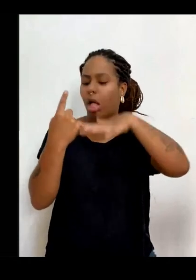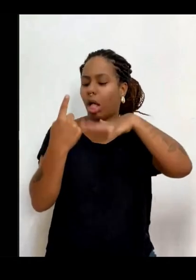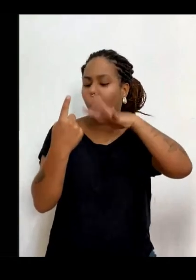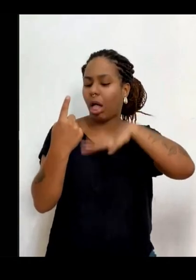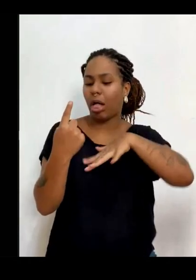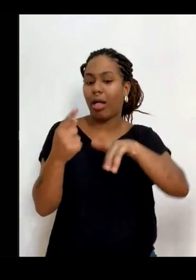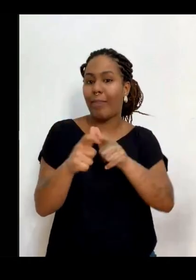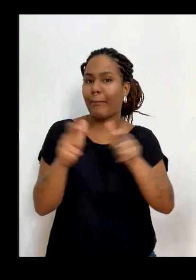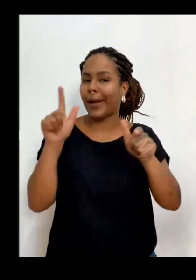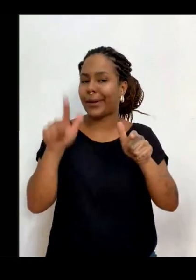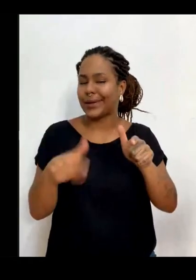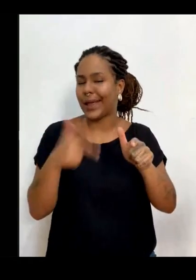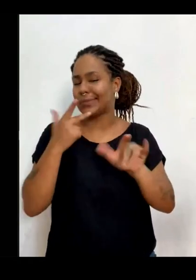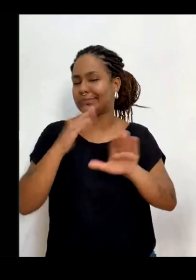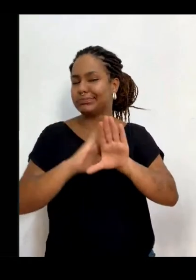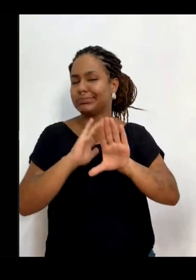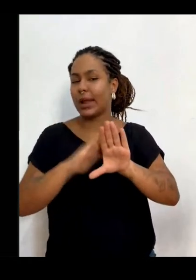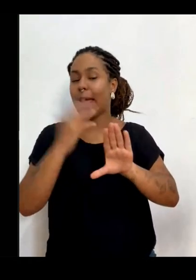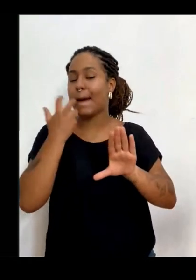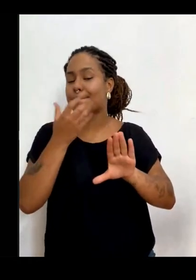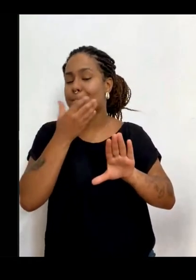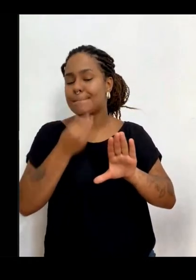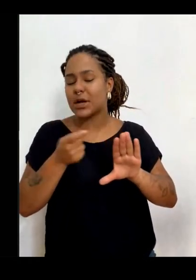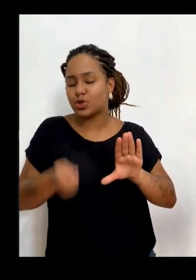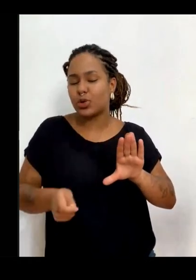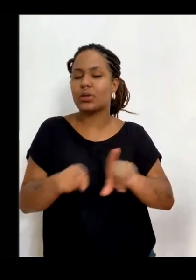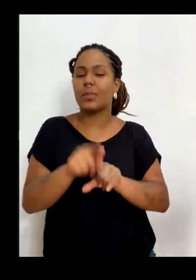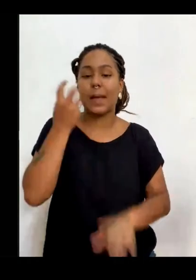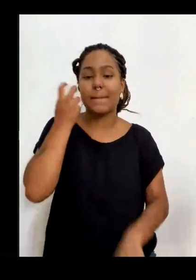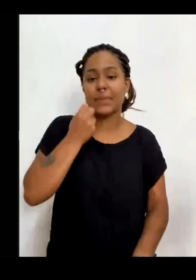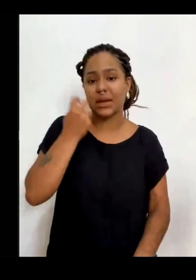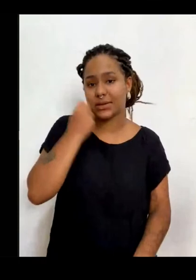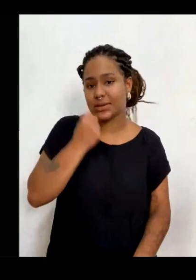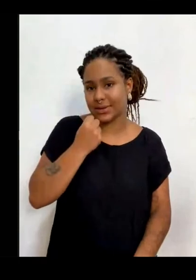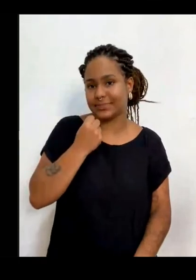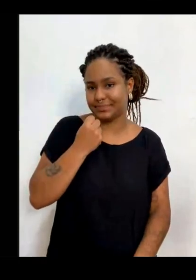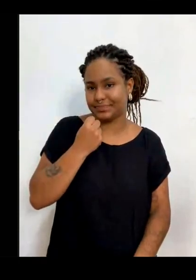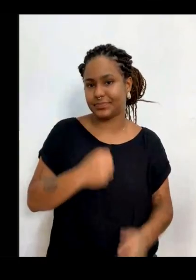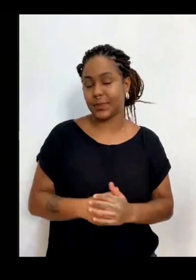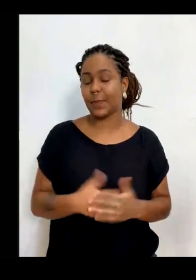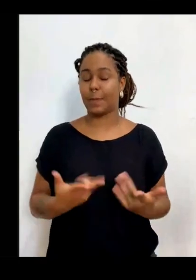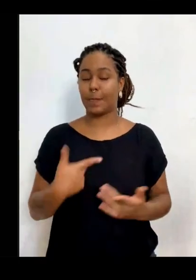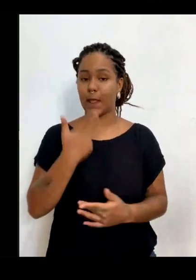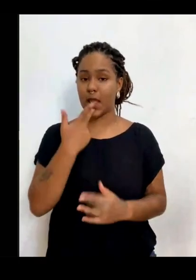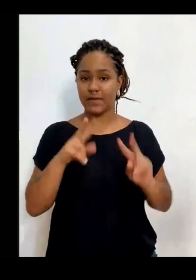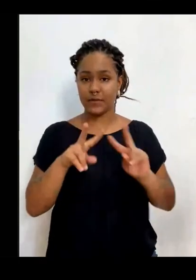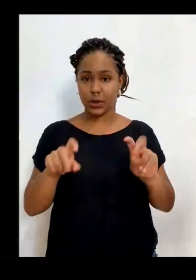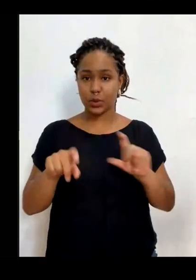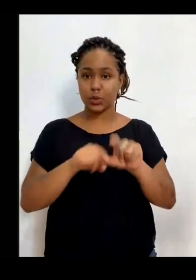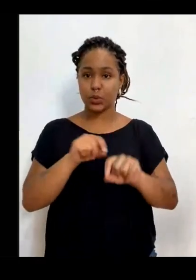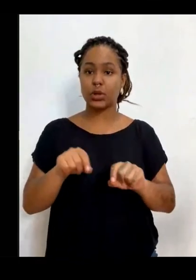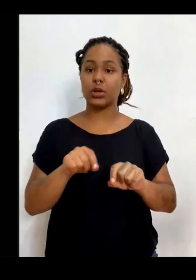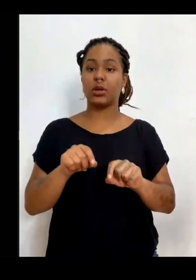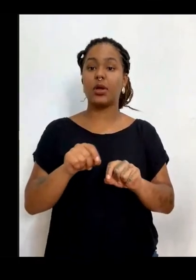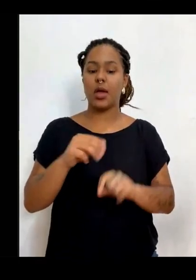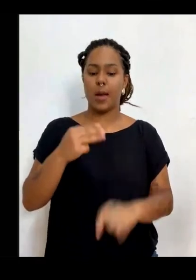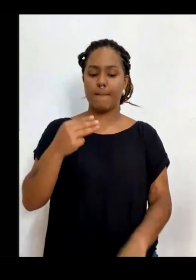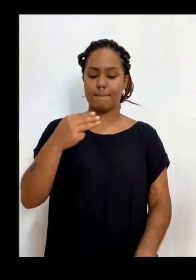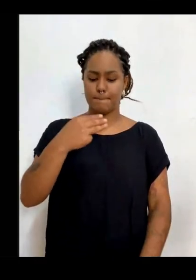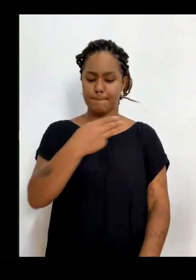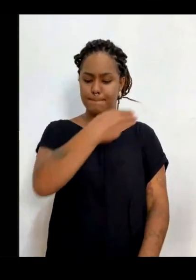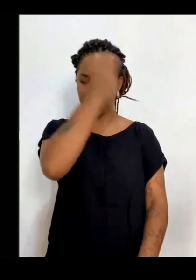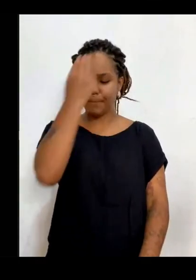reference to the monks that were burning themselves in protests of the war and lastly and probably